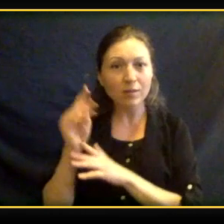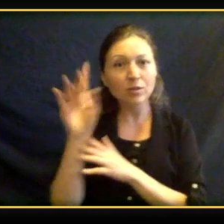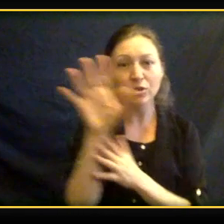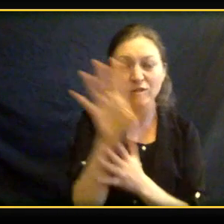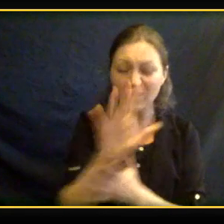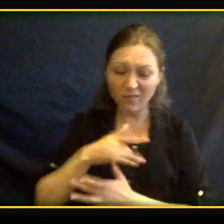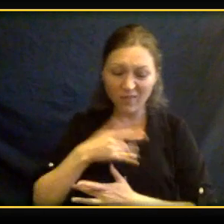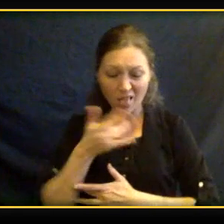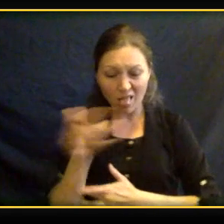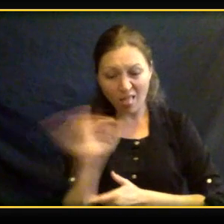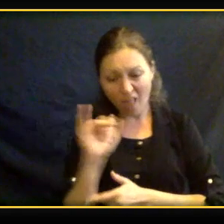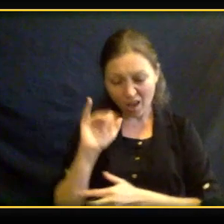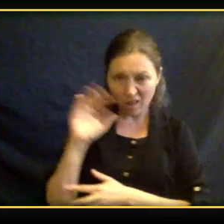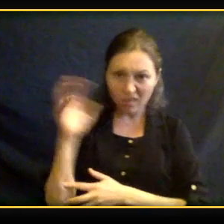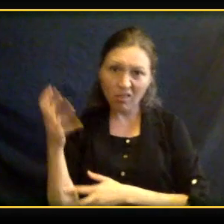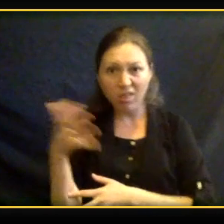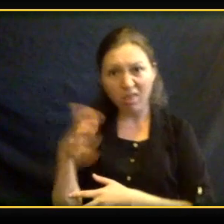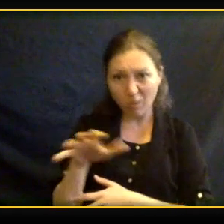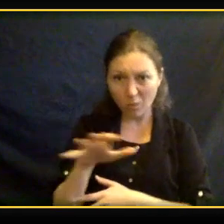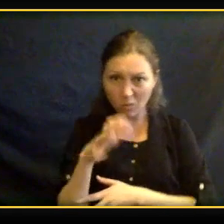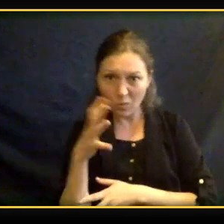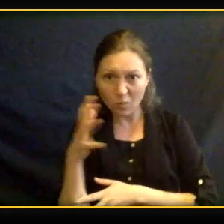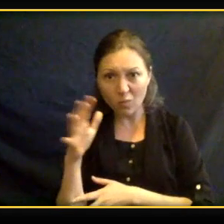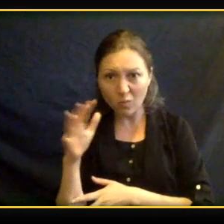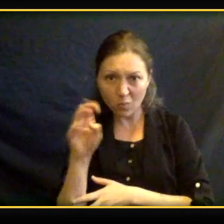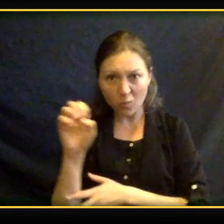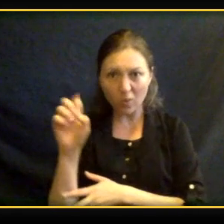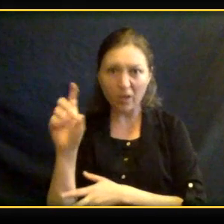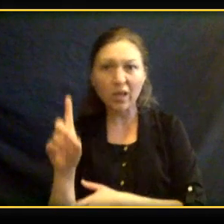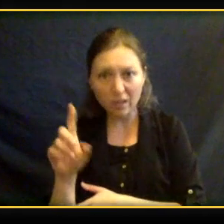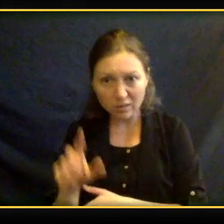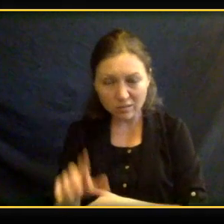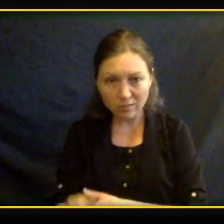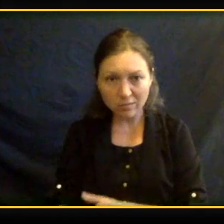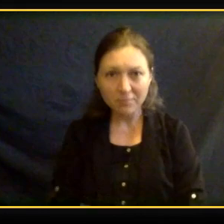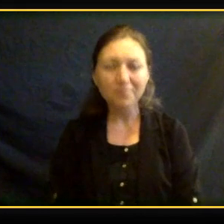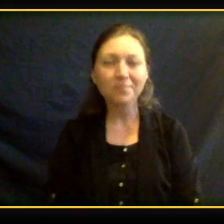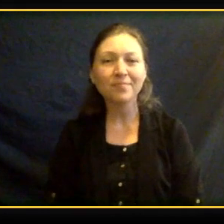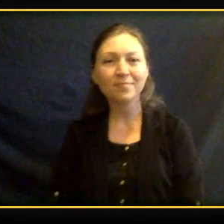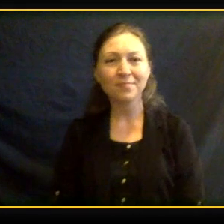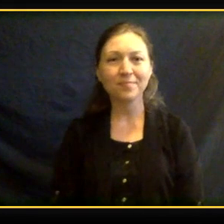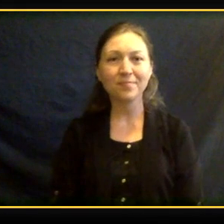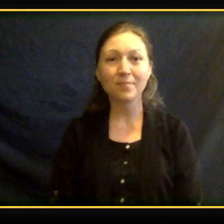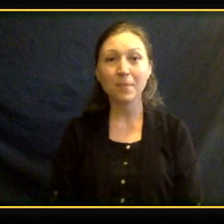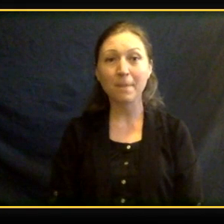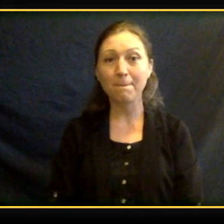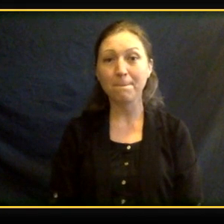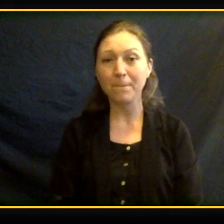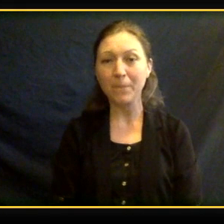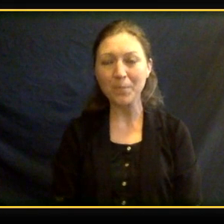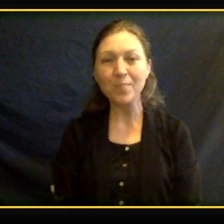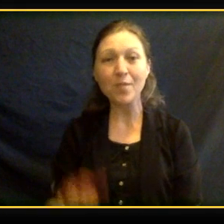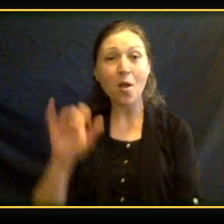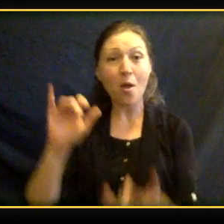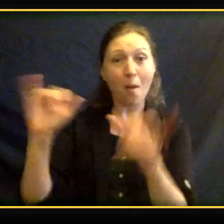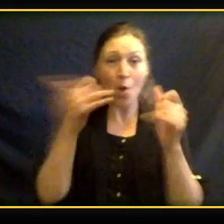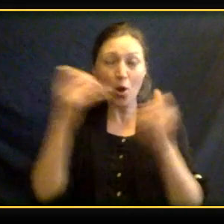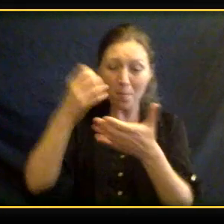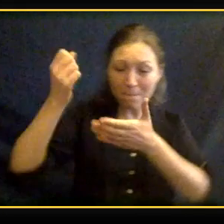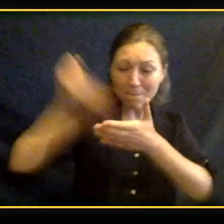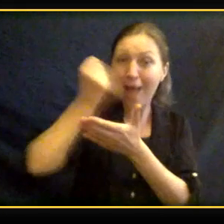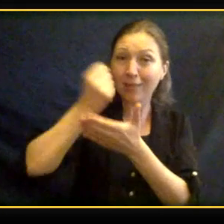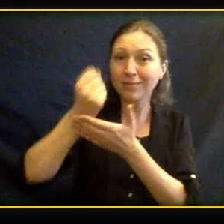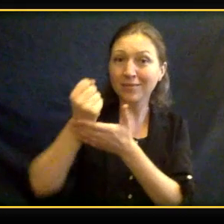like a weed. Party to the max. It's about time. Starkloff Disability